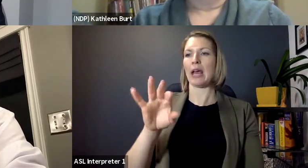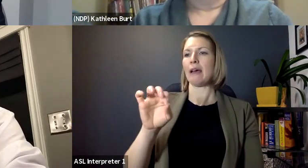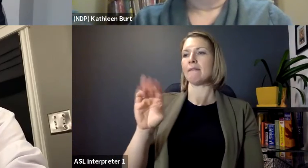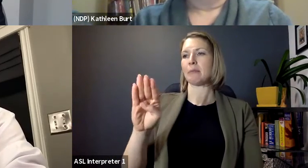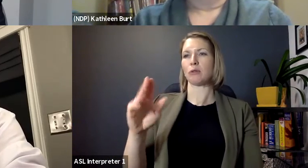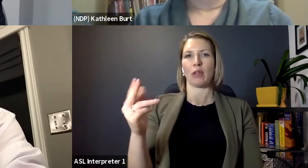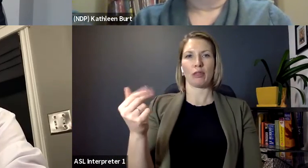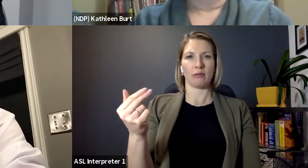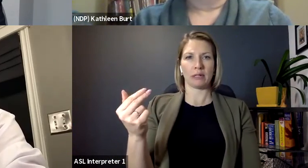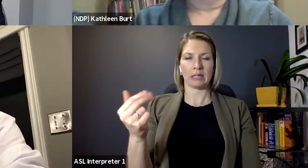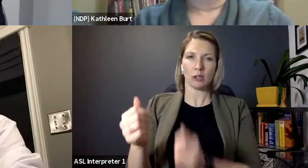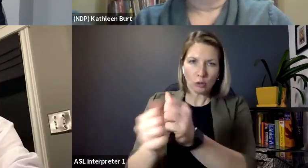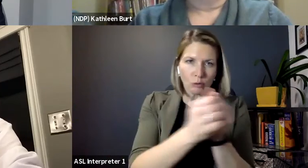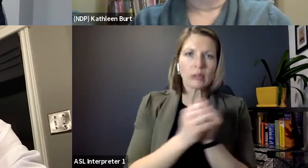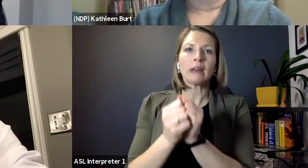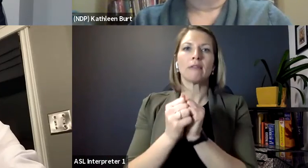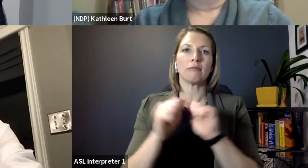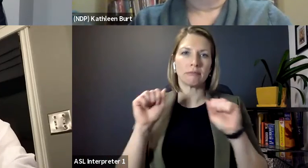challenge together. Thank you, Ian.